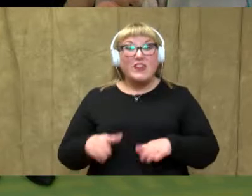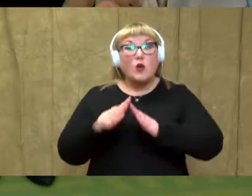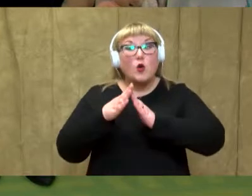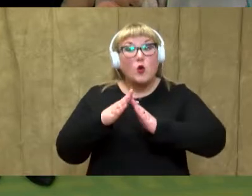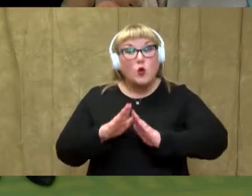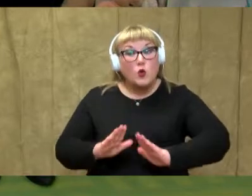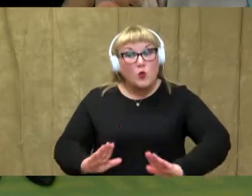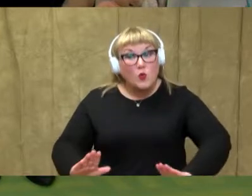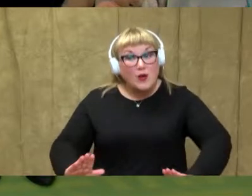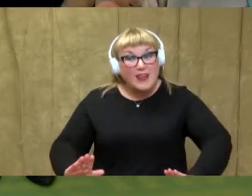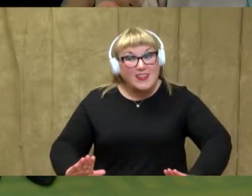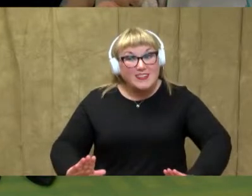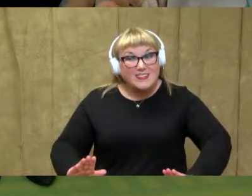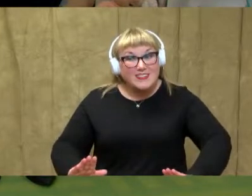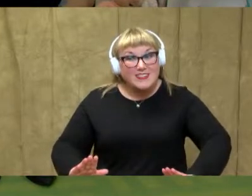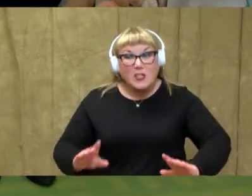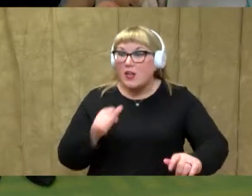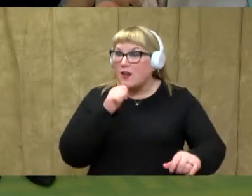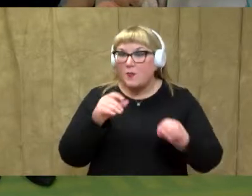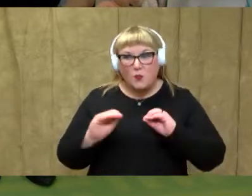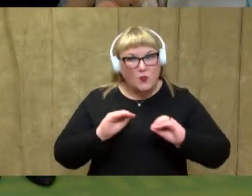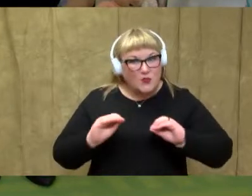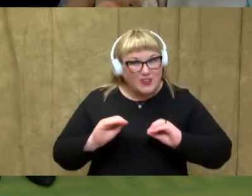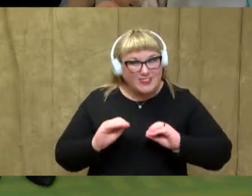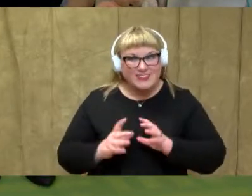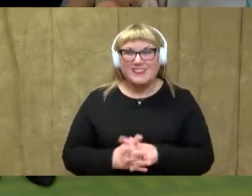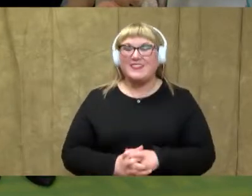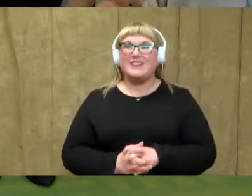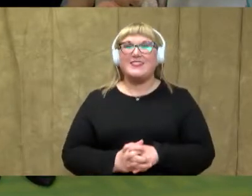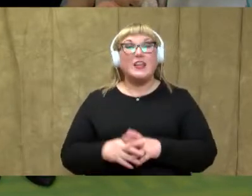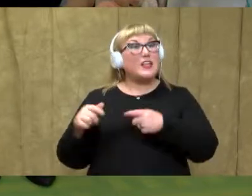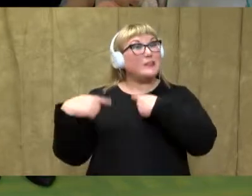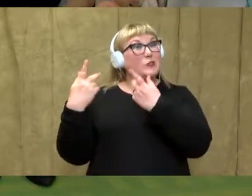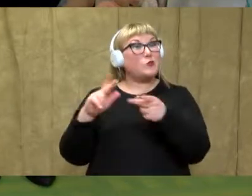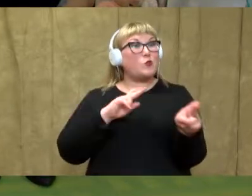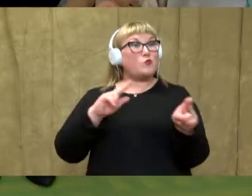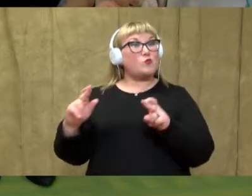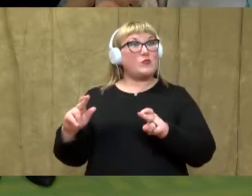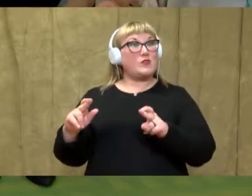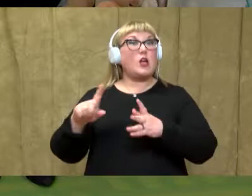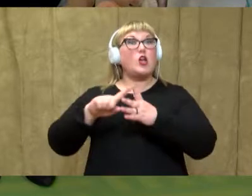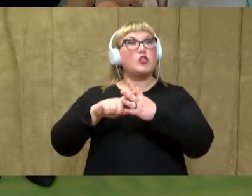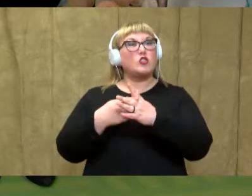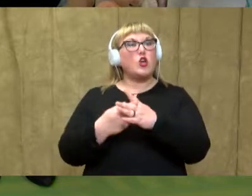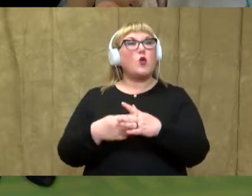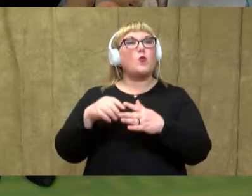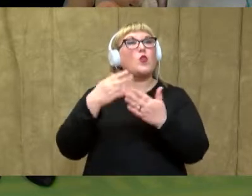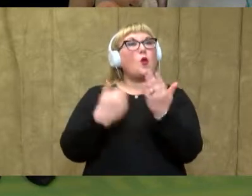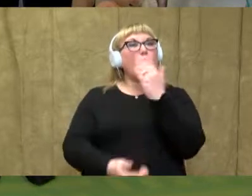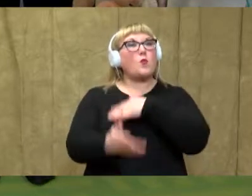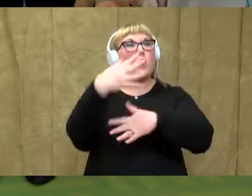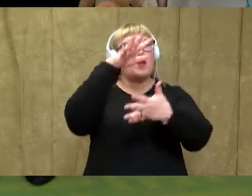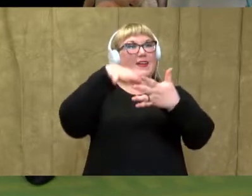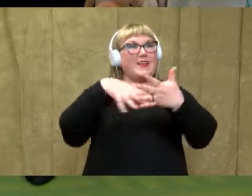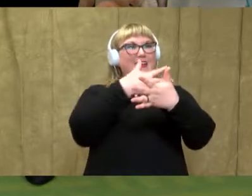And feet are quiet. Okay, guys, since we're ready to go, we're going to start with our morning calendar.